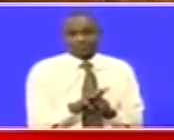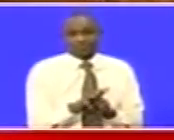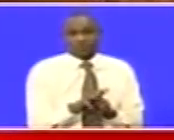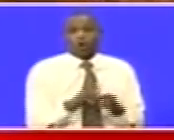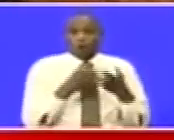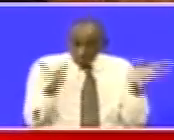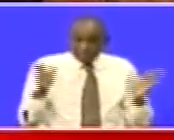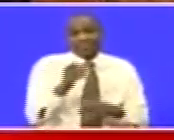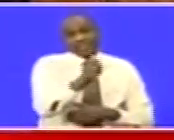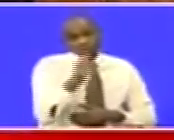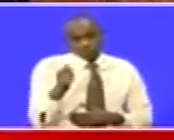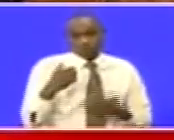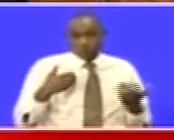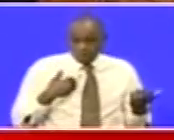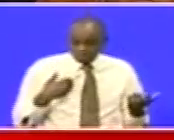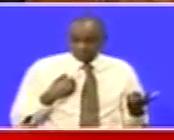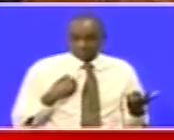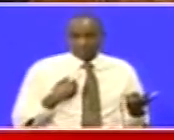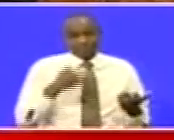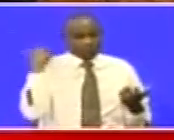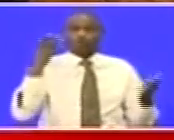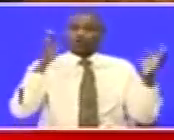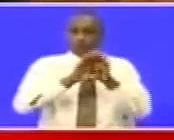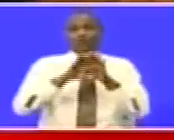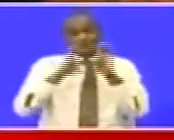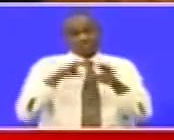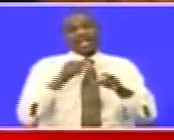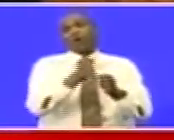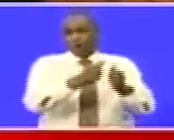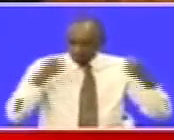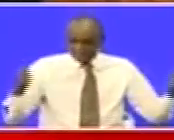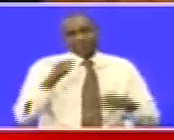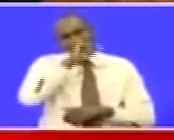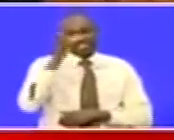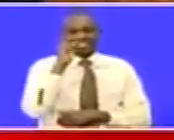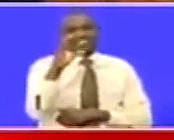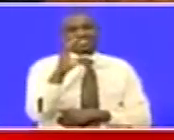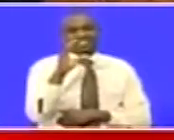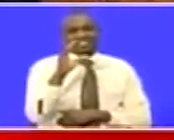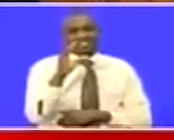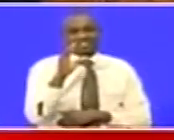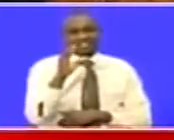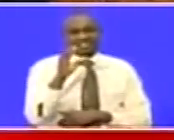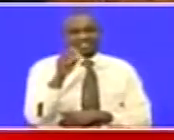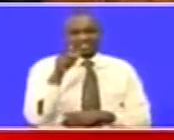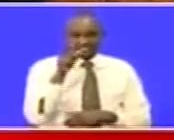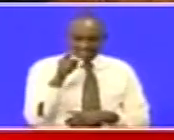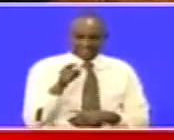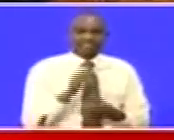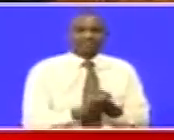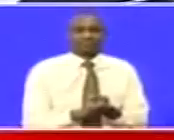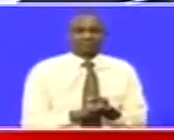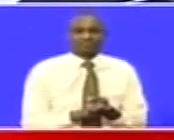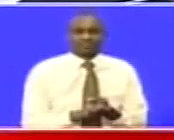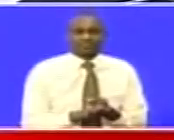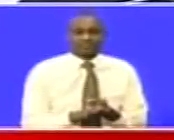open the doors that had been closed to the Judicial Service Commission by the ex parte orders on the 27th